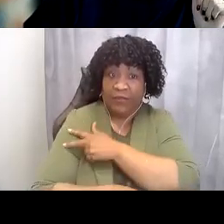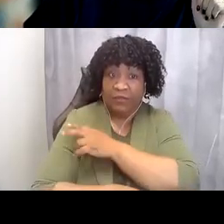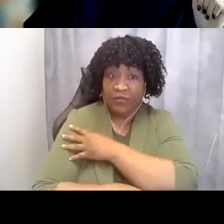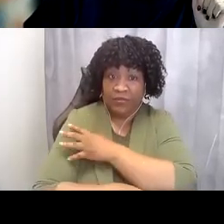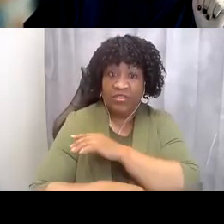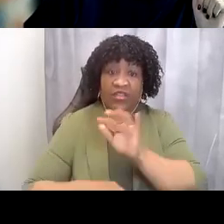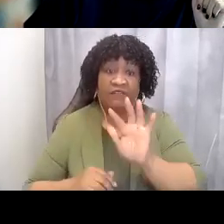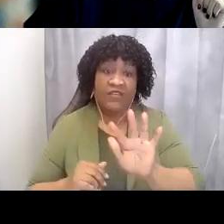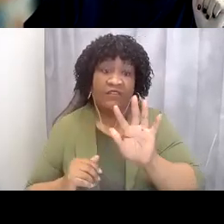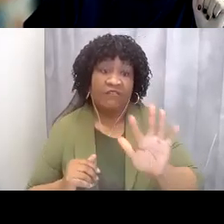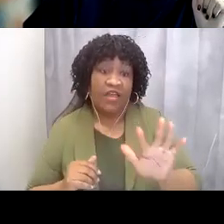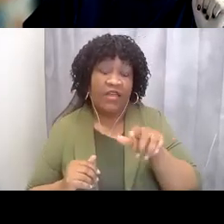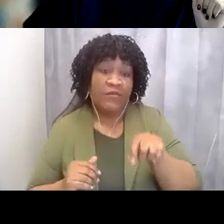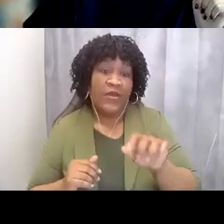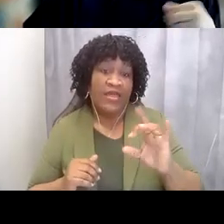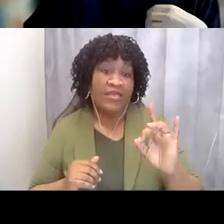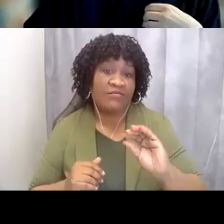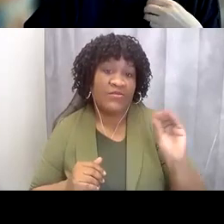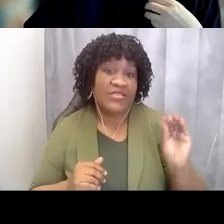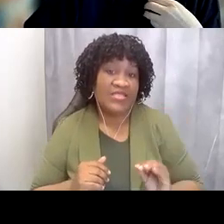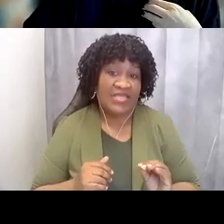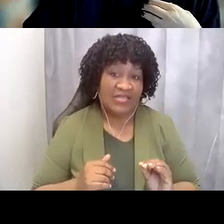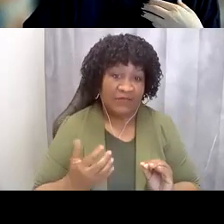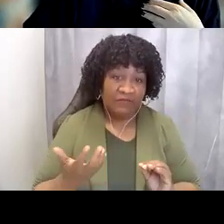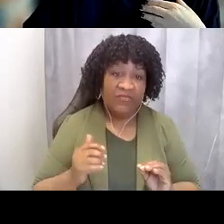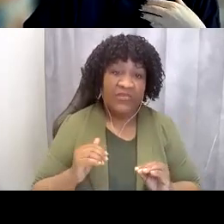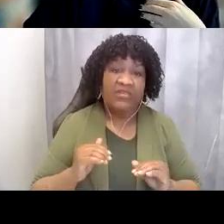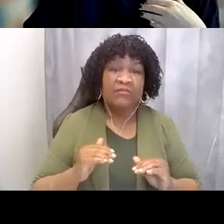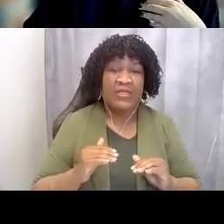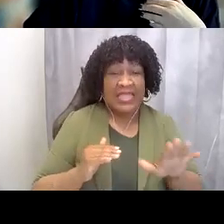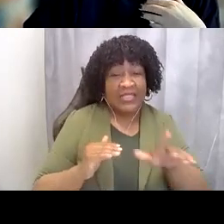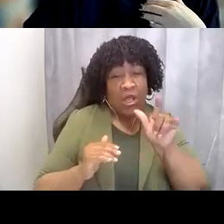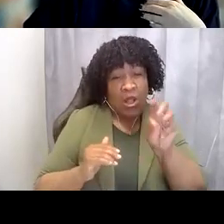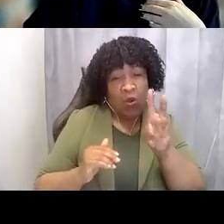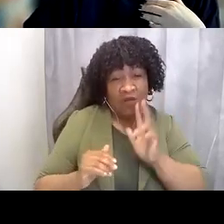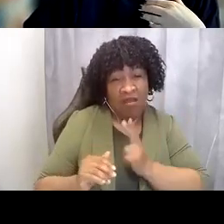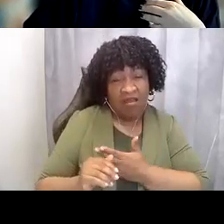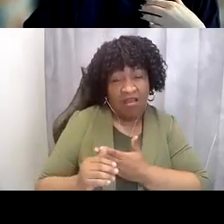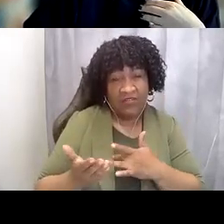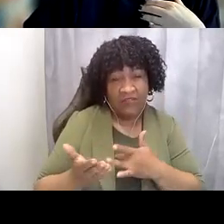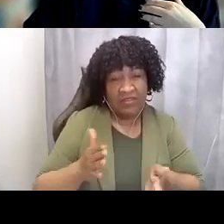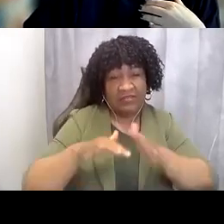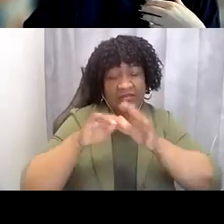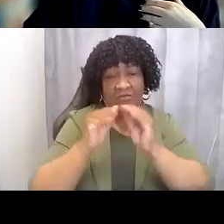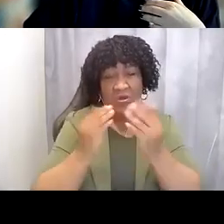55.8%. So that's lower than we would really like it to be because